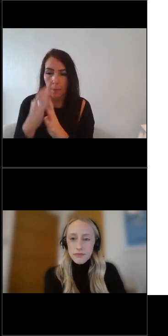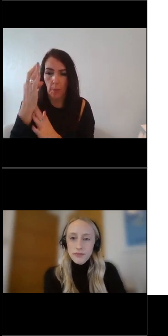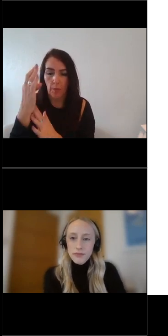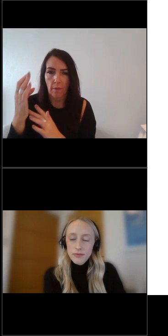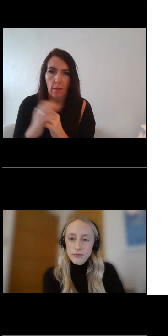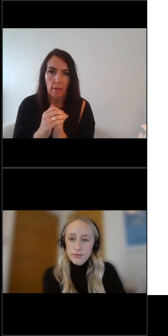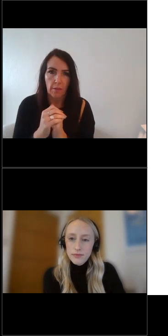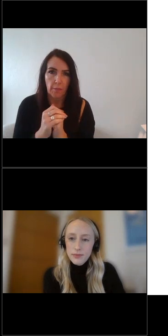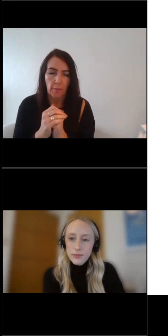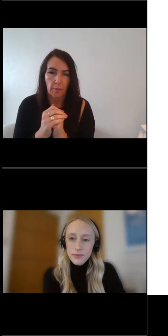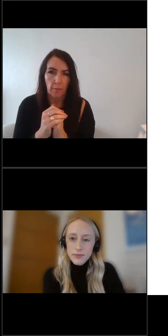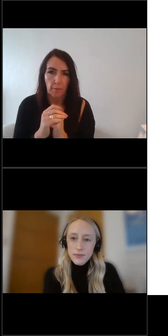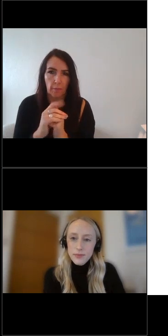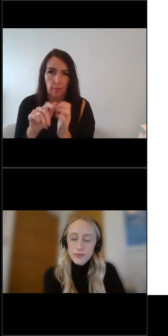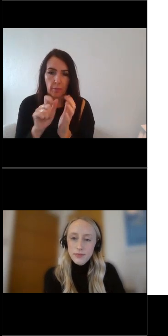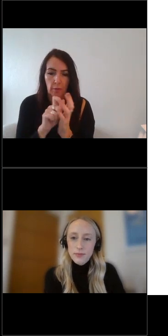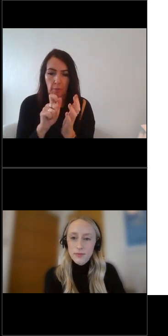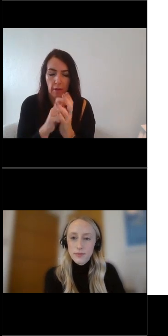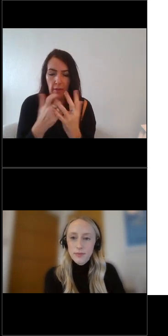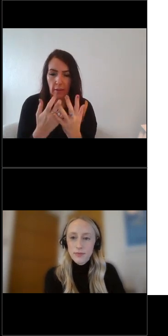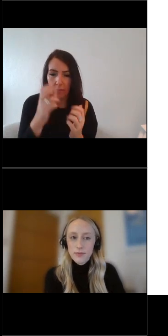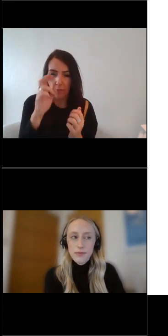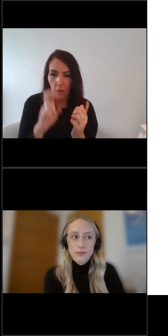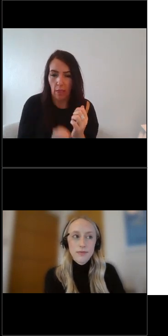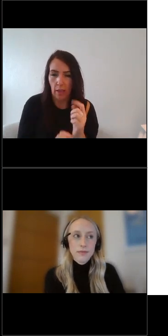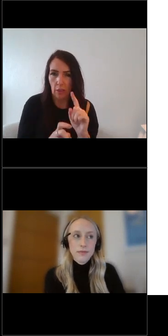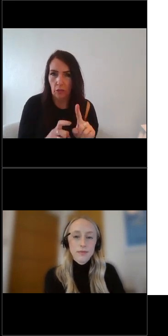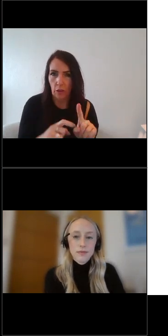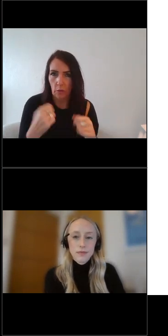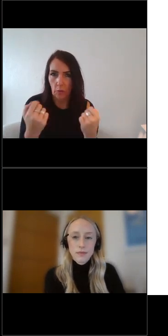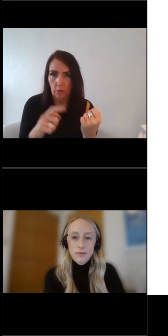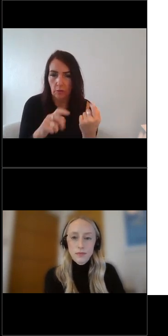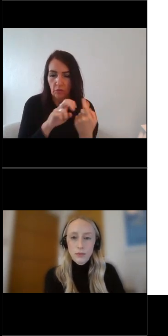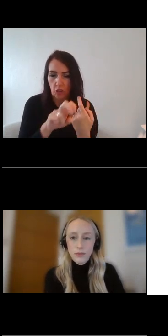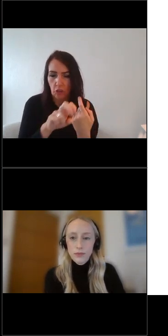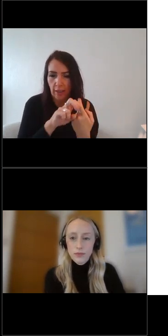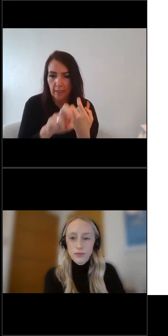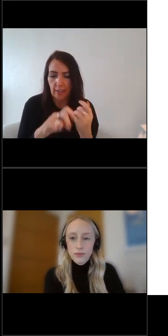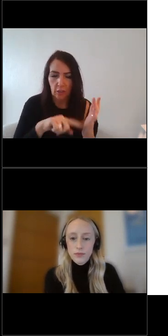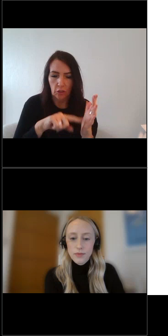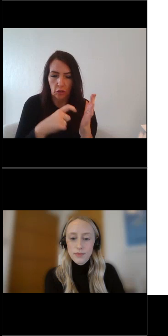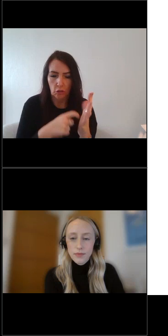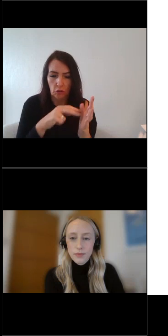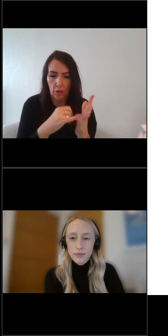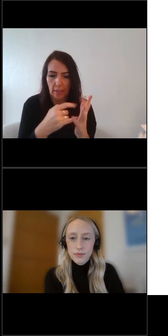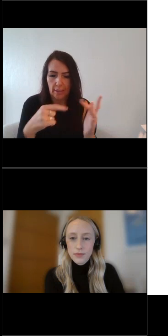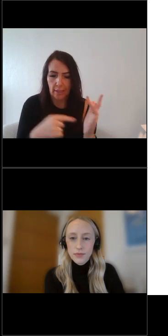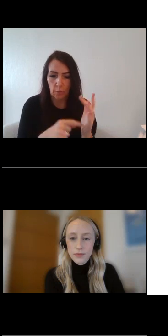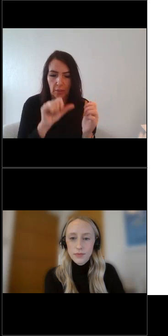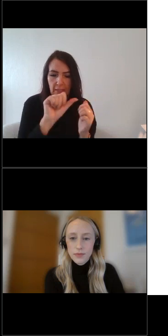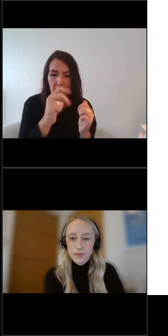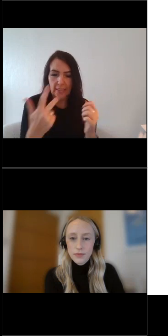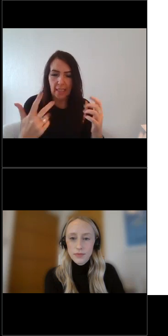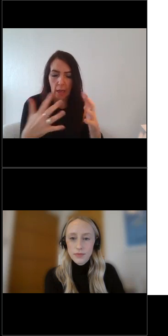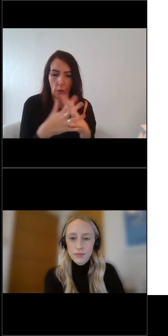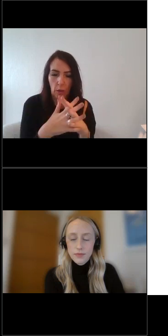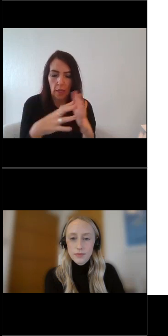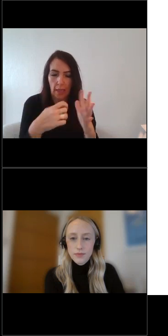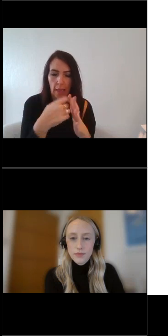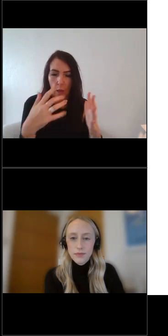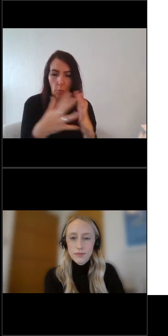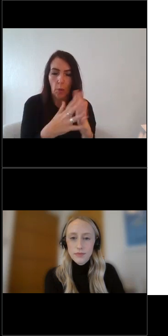the moment the market leader electric-wise is the Ford Transit e-Transit, which comes with a 68 kilowatt-hour battery.